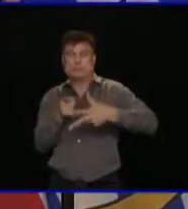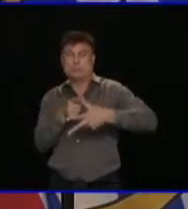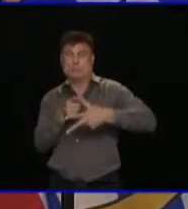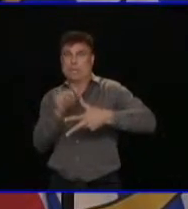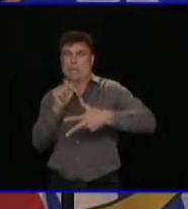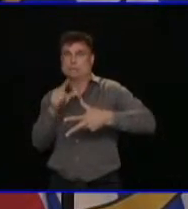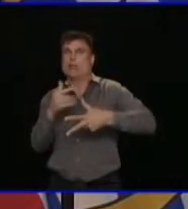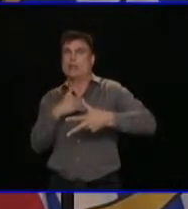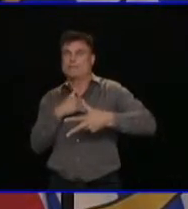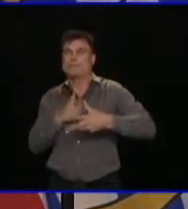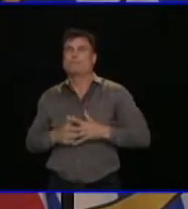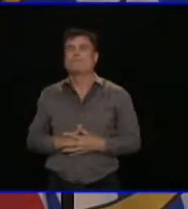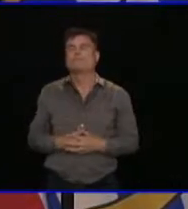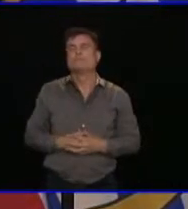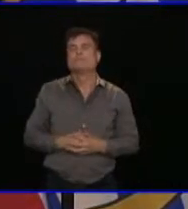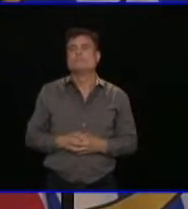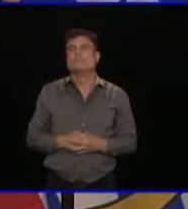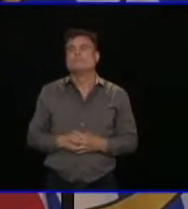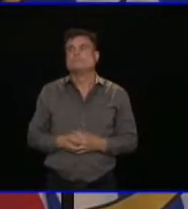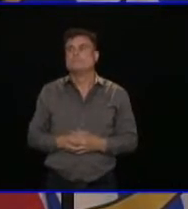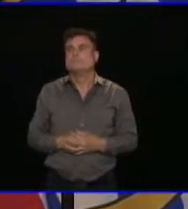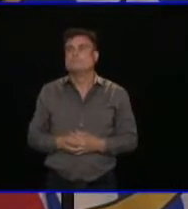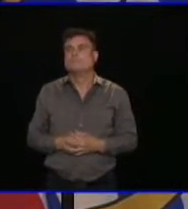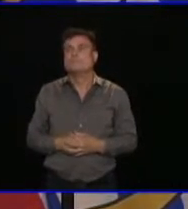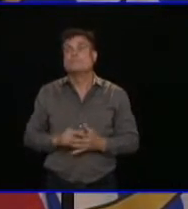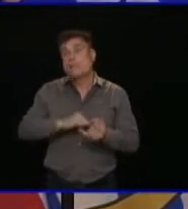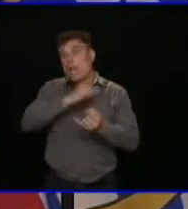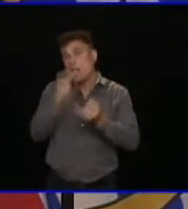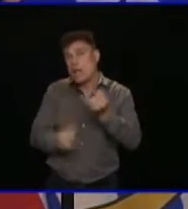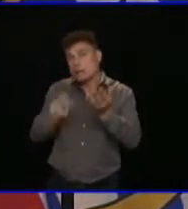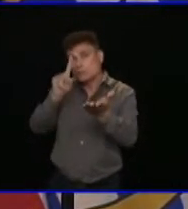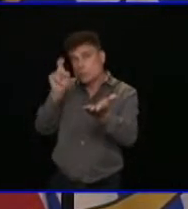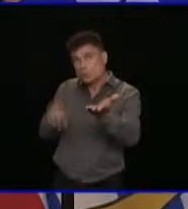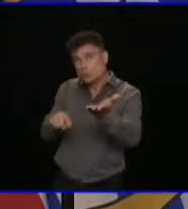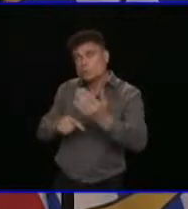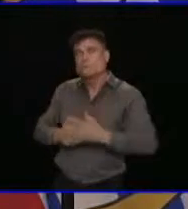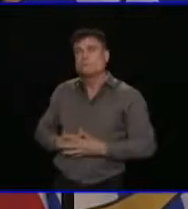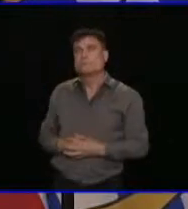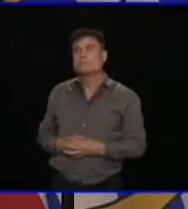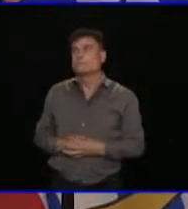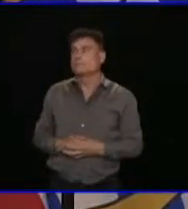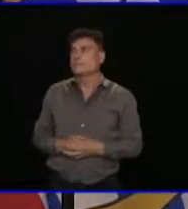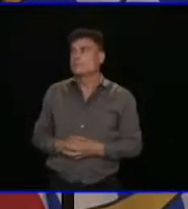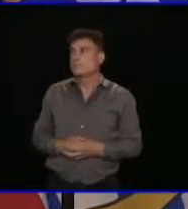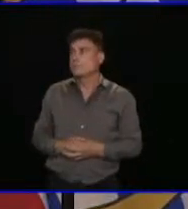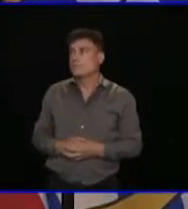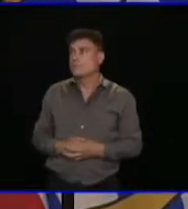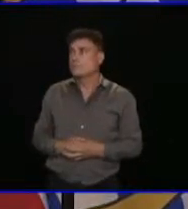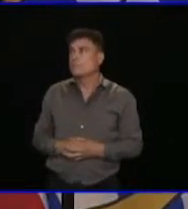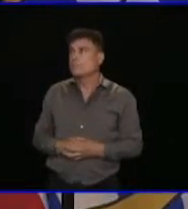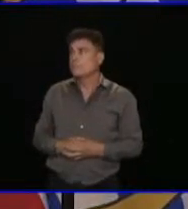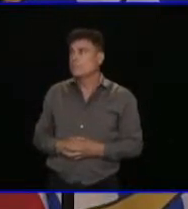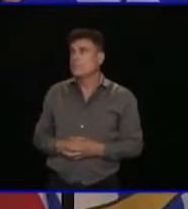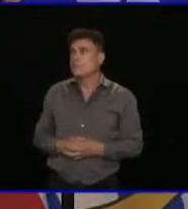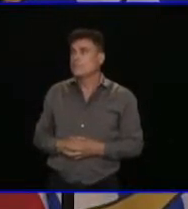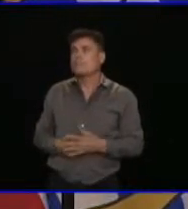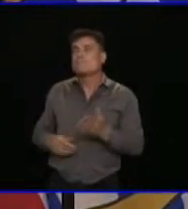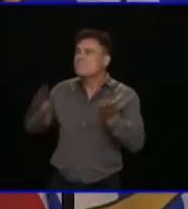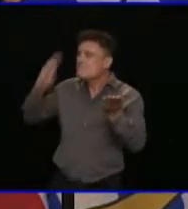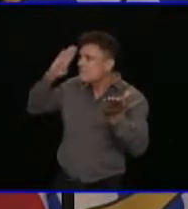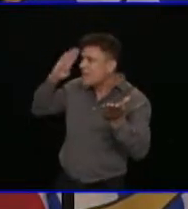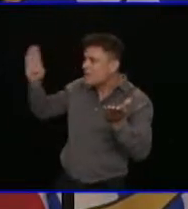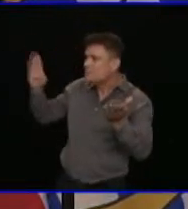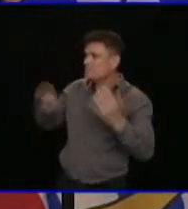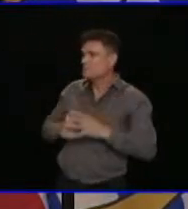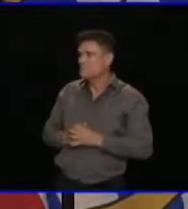gov.bc.ca/PHO guidance. Last question is from Keith Baldry, Global News. Hi, Dr. Henry. Thanks very much for taking my question. I